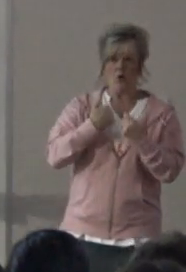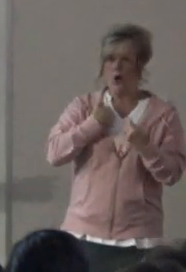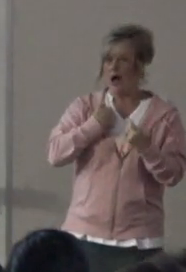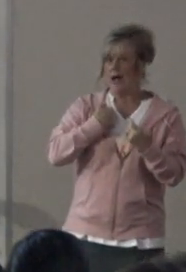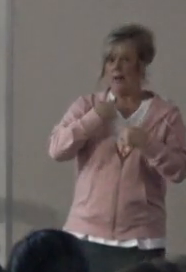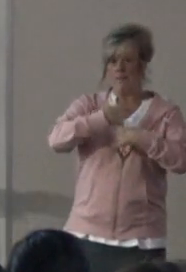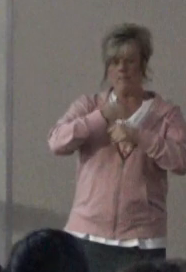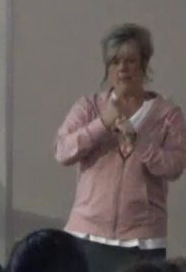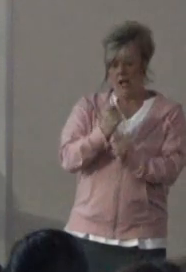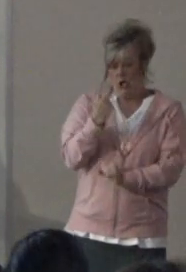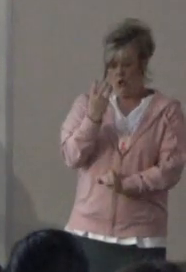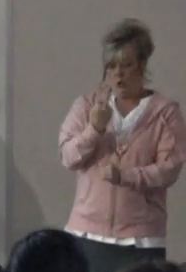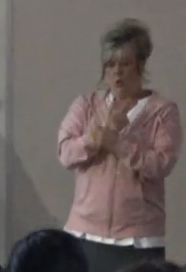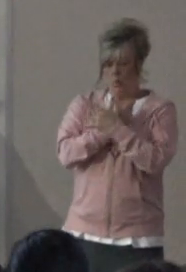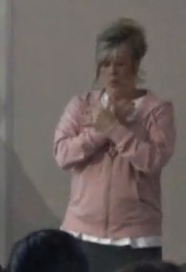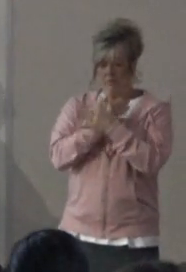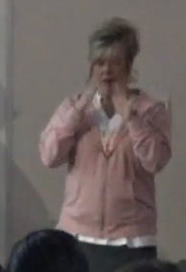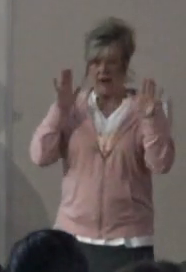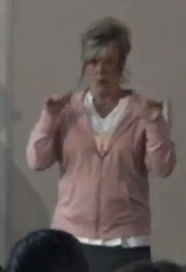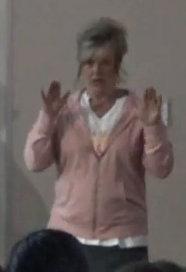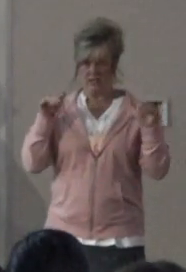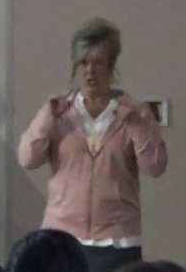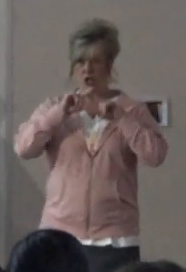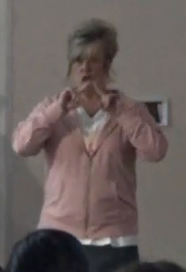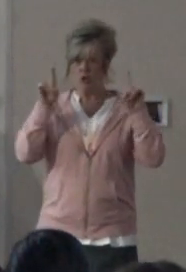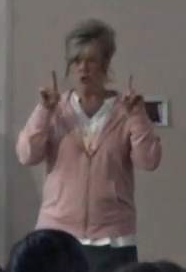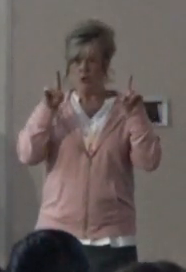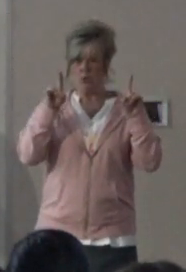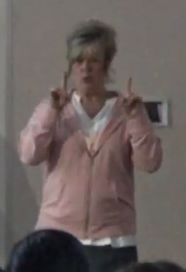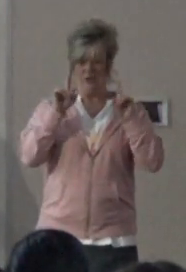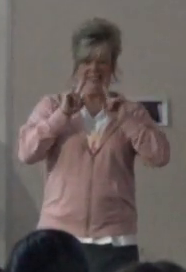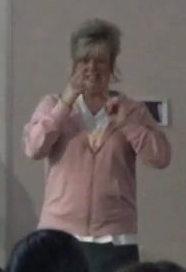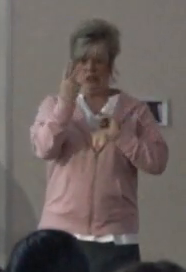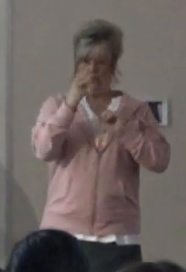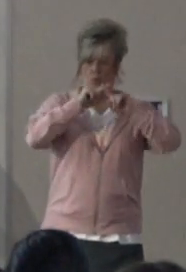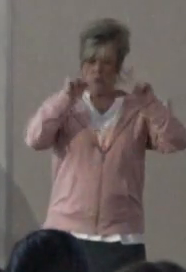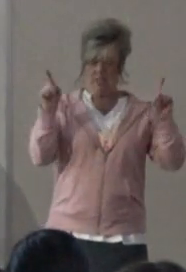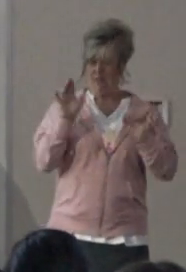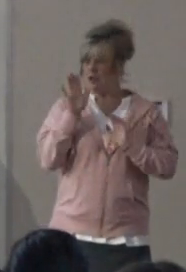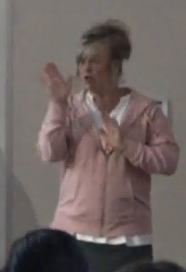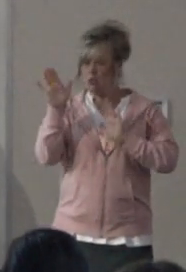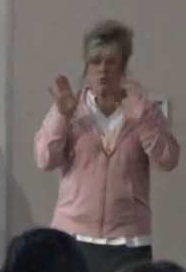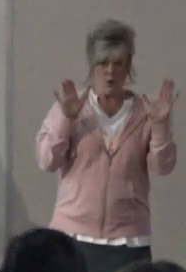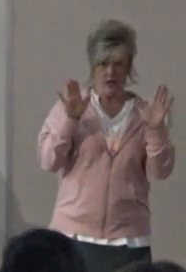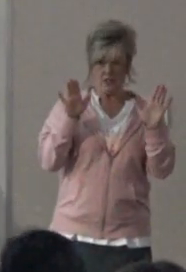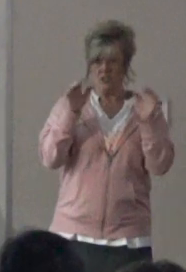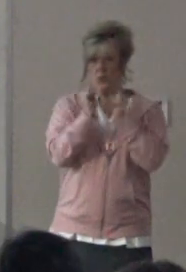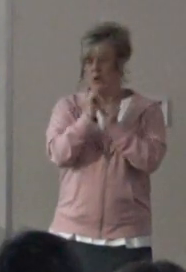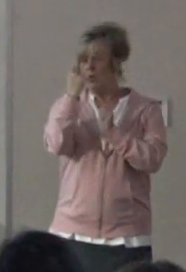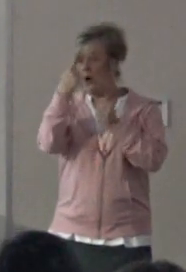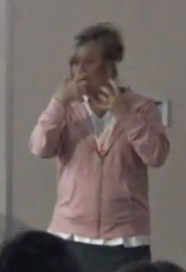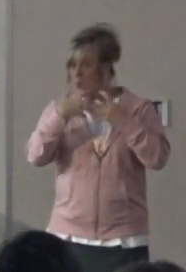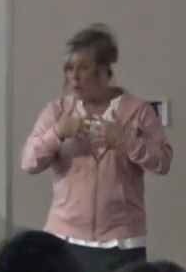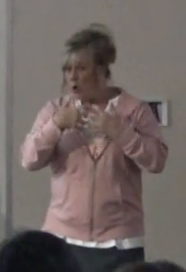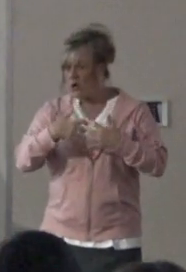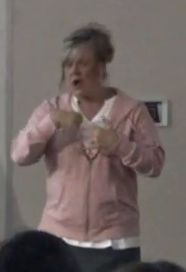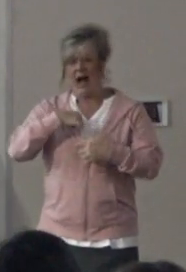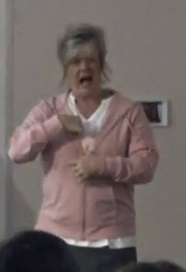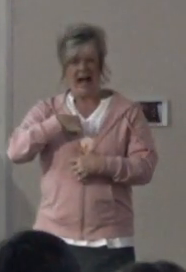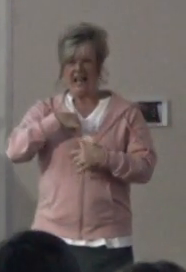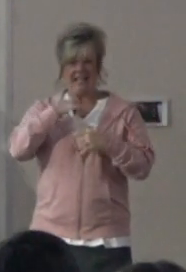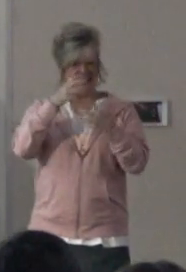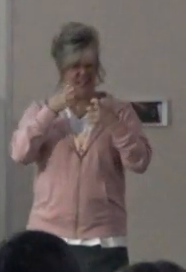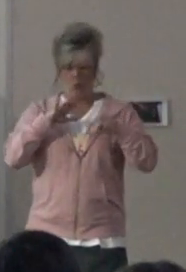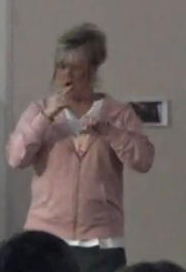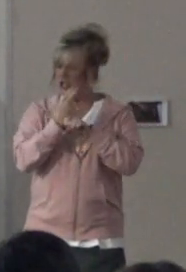supposed to make two butterfly wings move in two different directions using one motor that's moving in one direction? Because I didn't really feel like using multiple